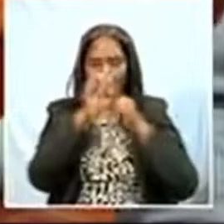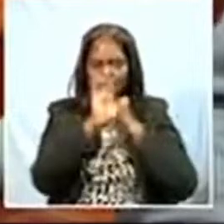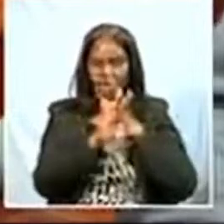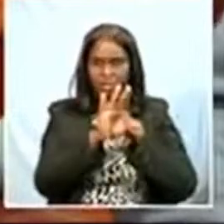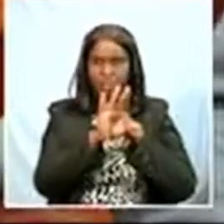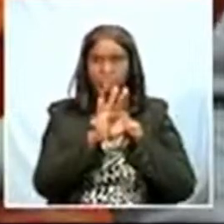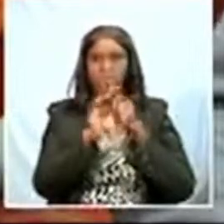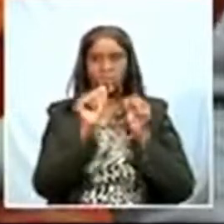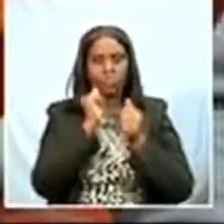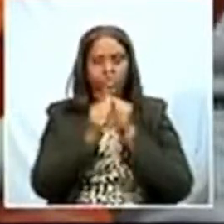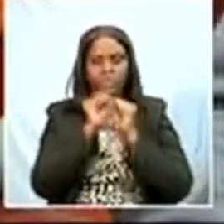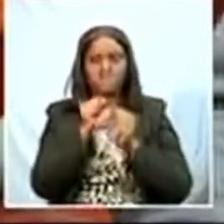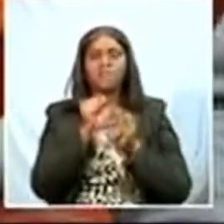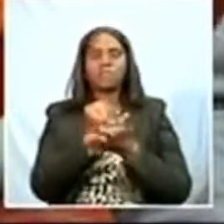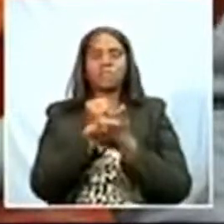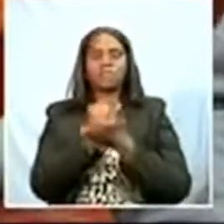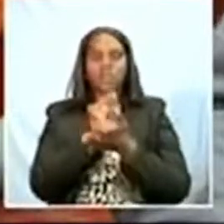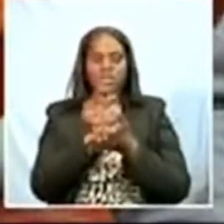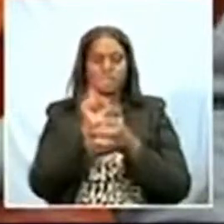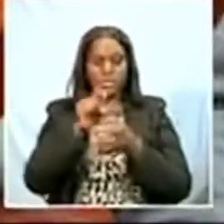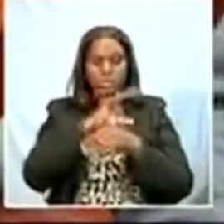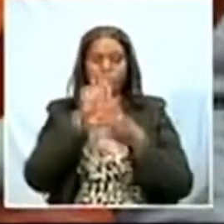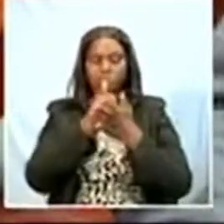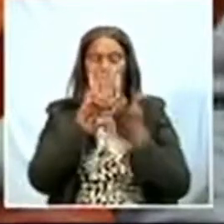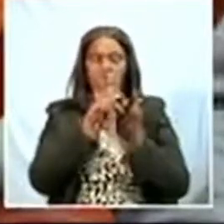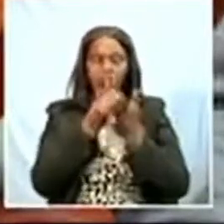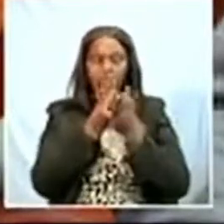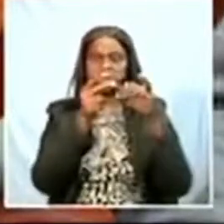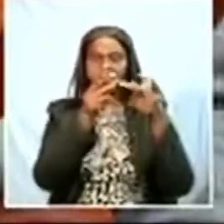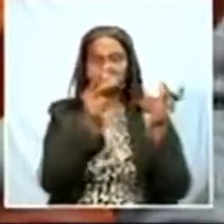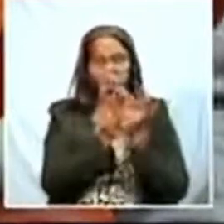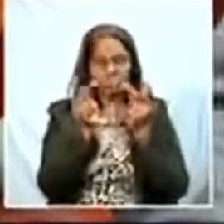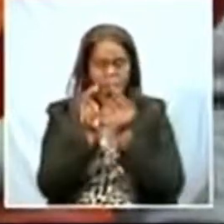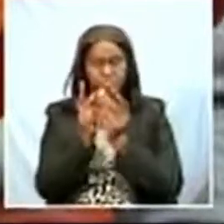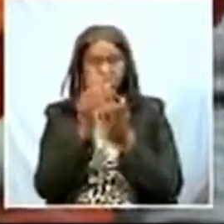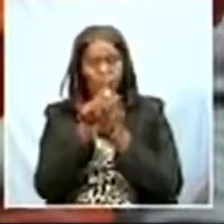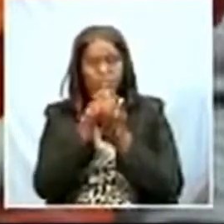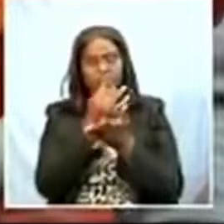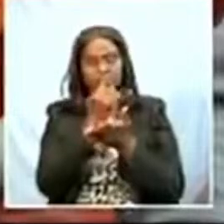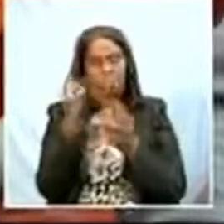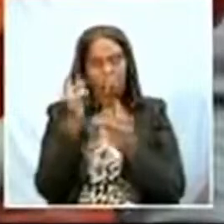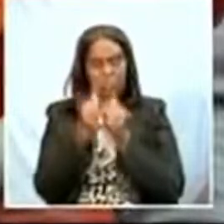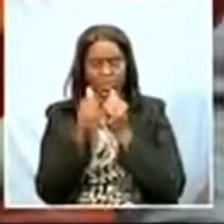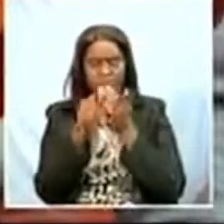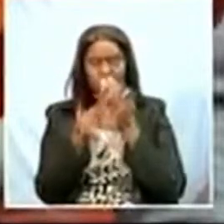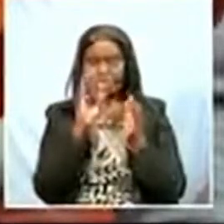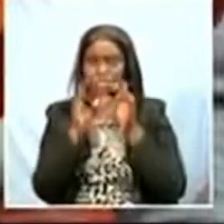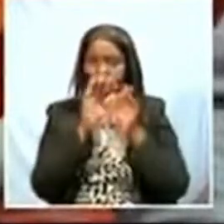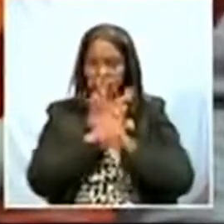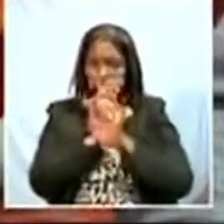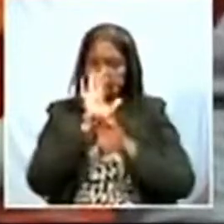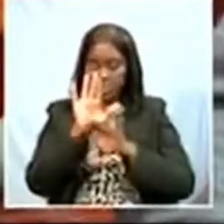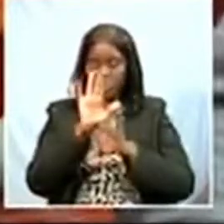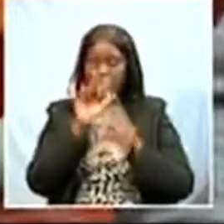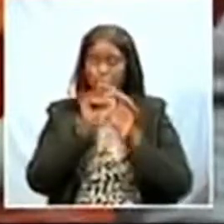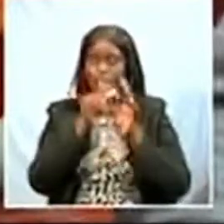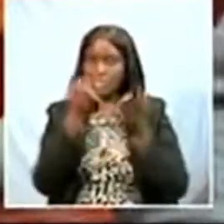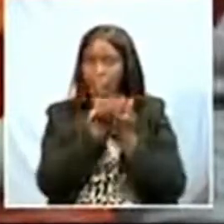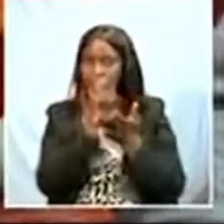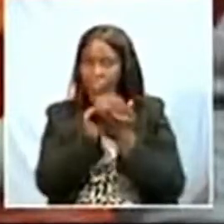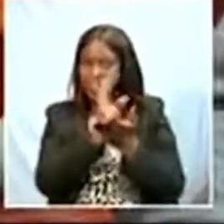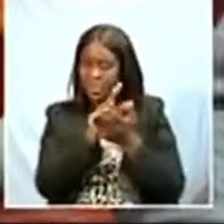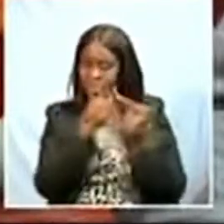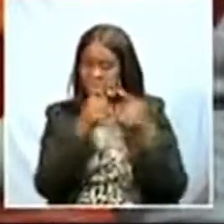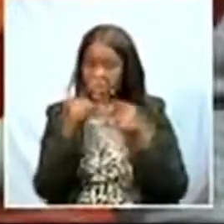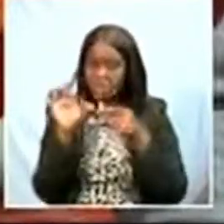to facilitate. So we need all these financial platforms, financial instruments, which various players in the economy,